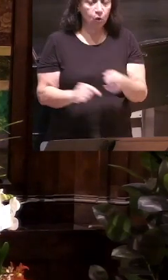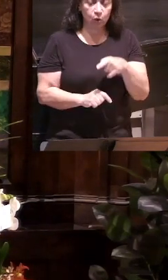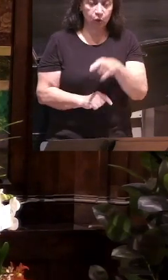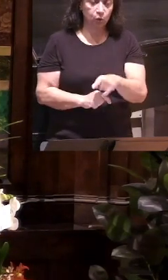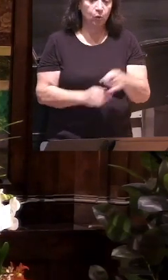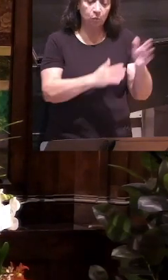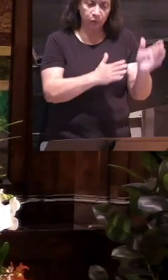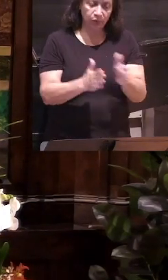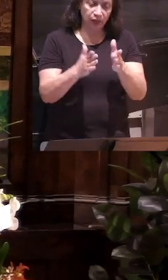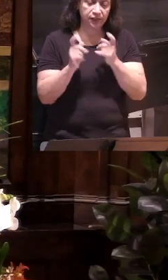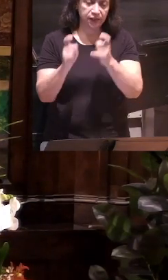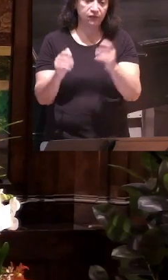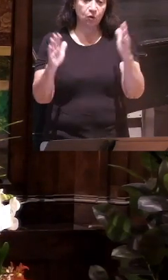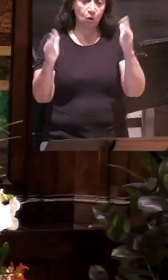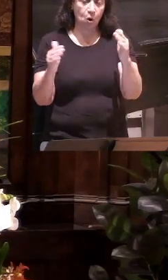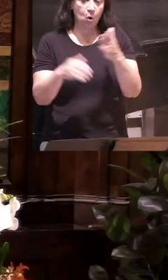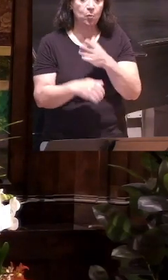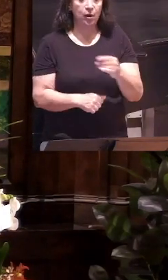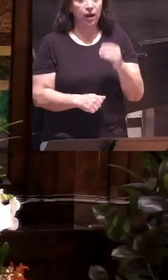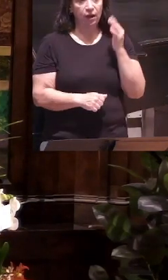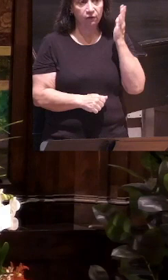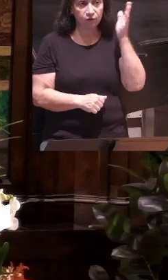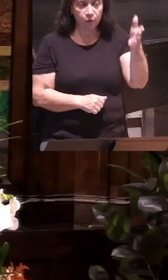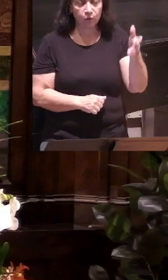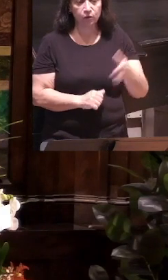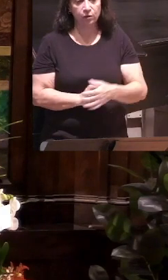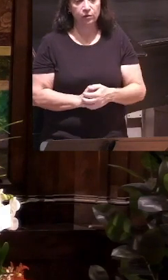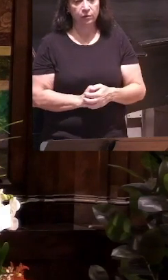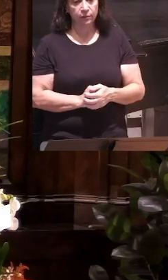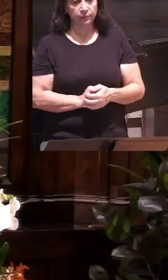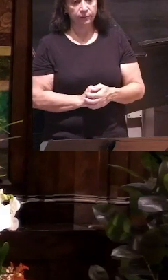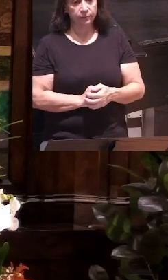plans to give you hope and a future.